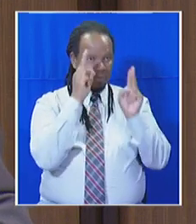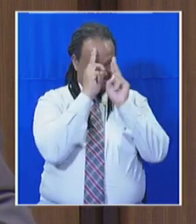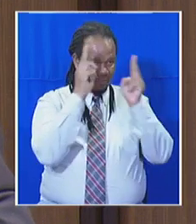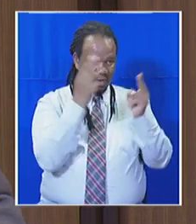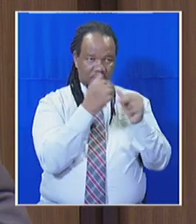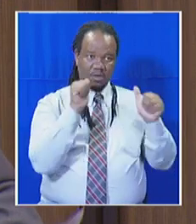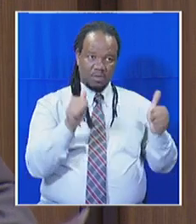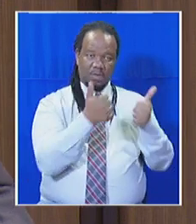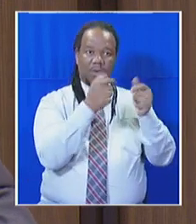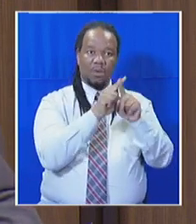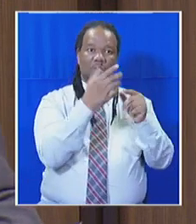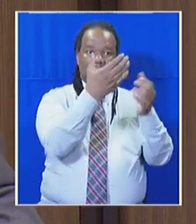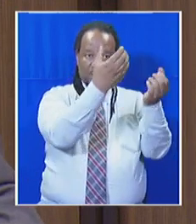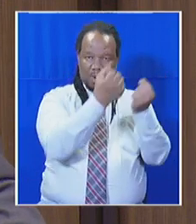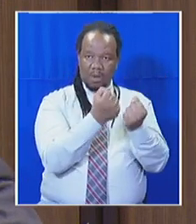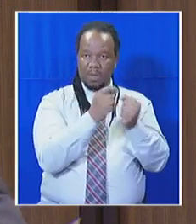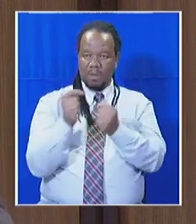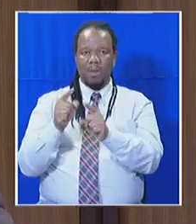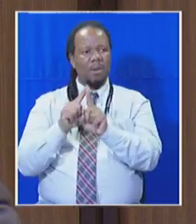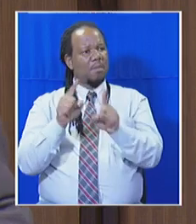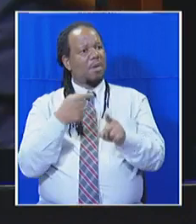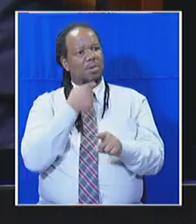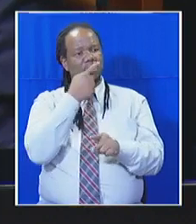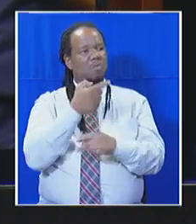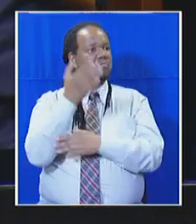keep grandstanding and saying that you're asking for money when that's not the case?